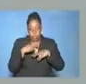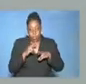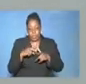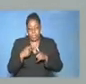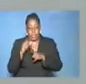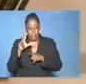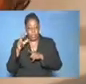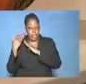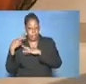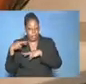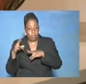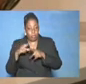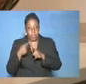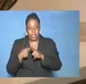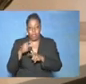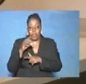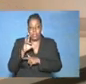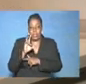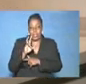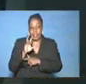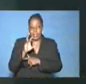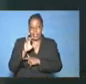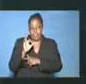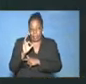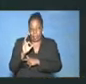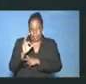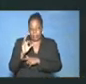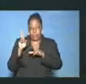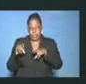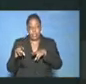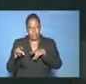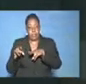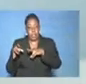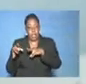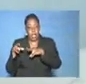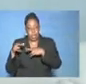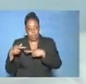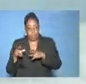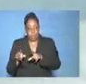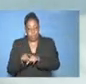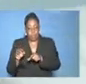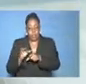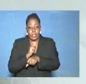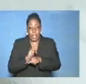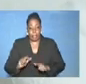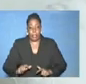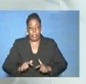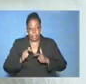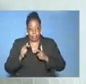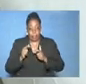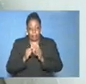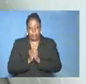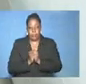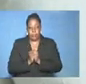Then, there are 79 residential suites that will serve as full-time residences. Goldwyn Resorts and